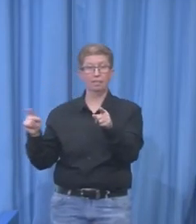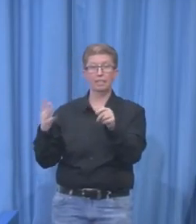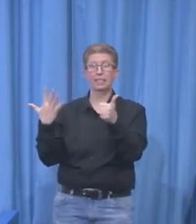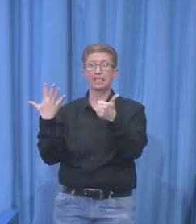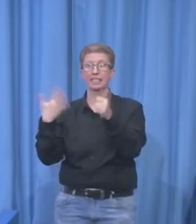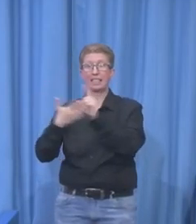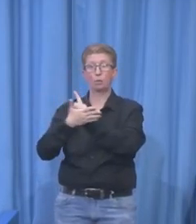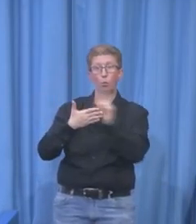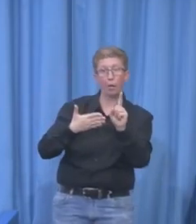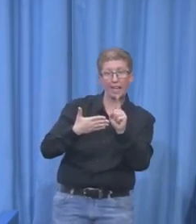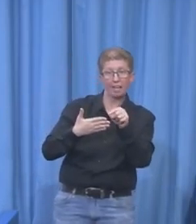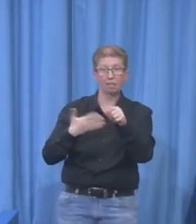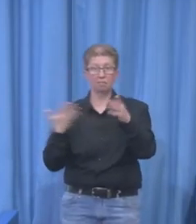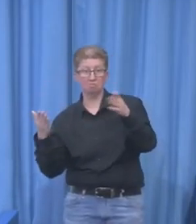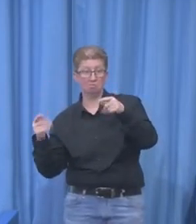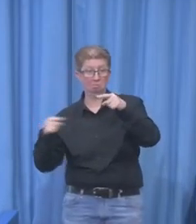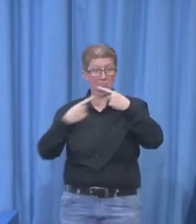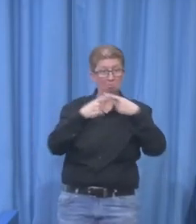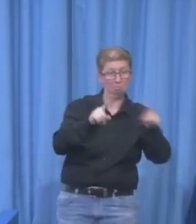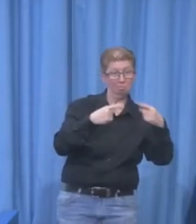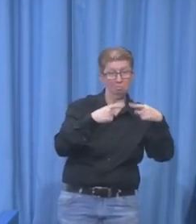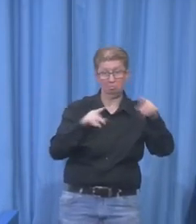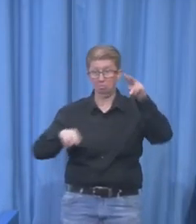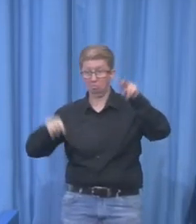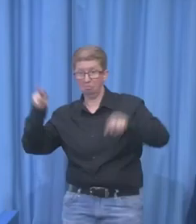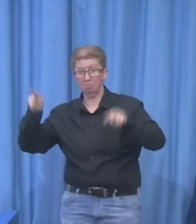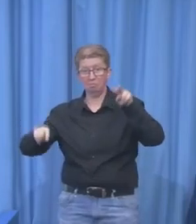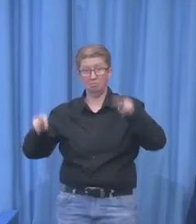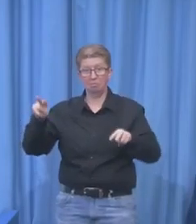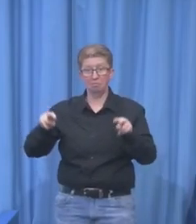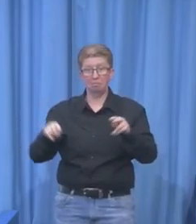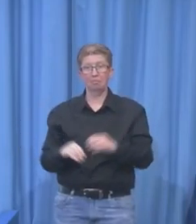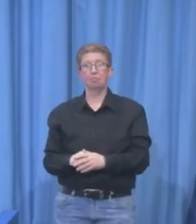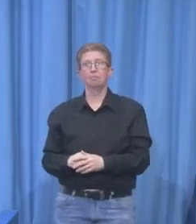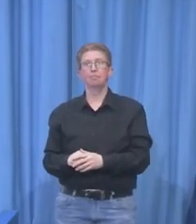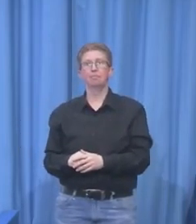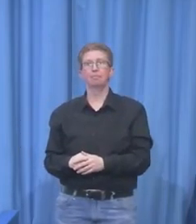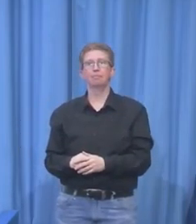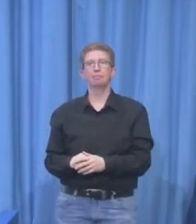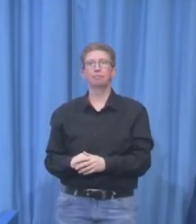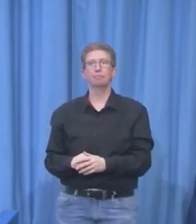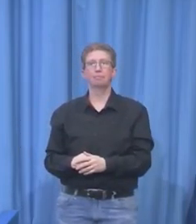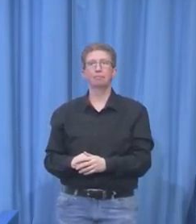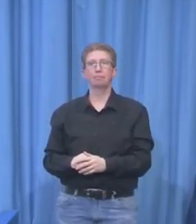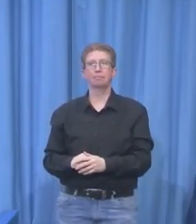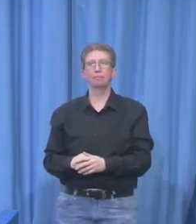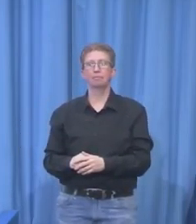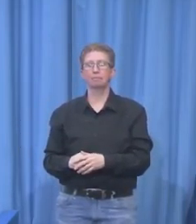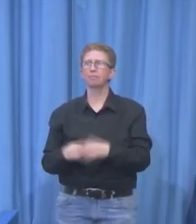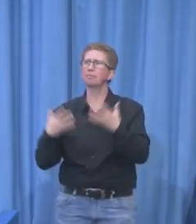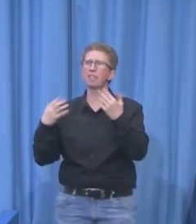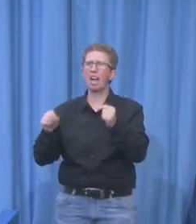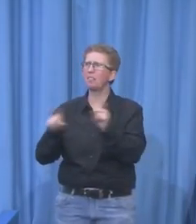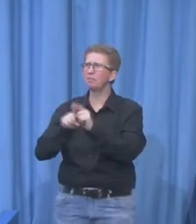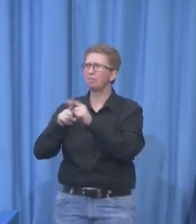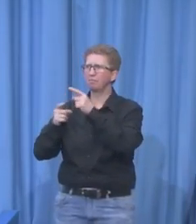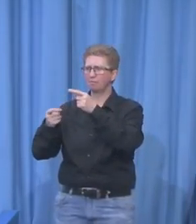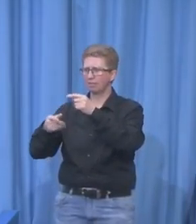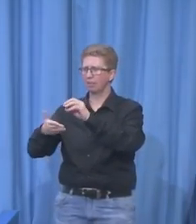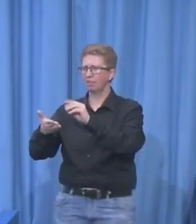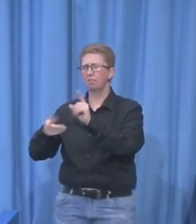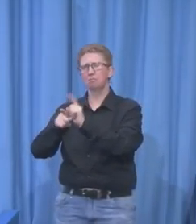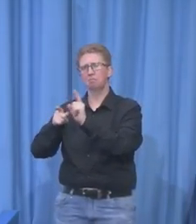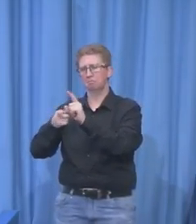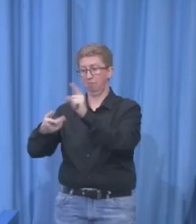employer, the internship, the person with disability, and the organization providing the